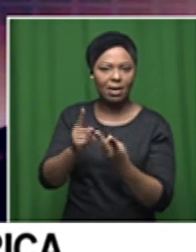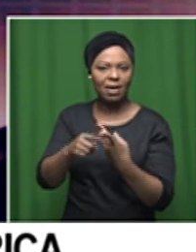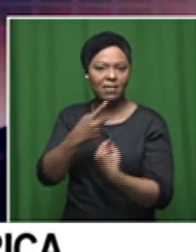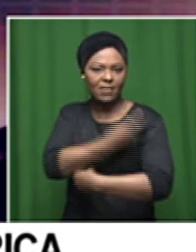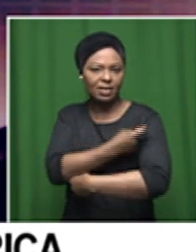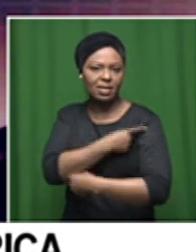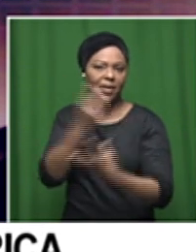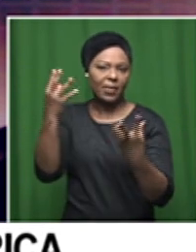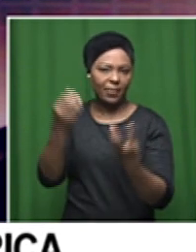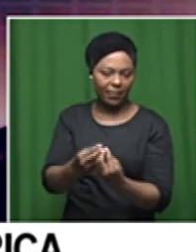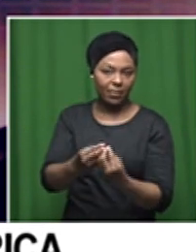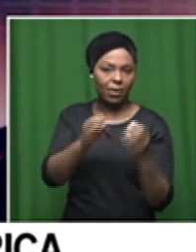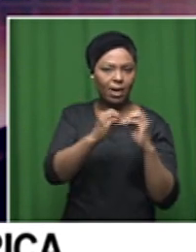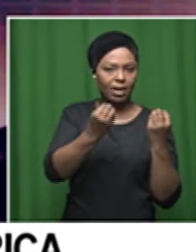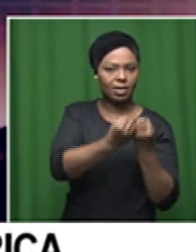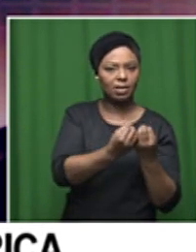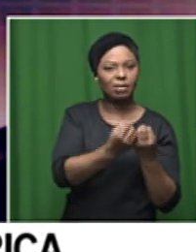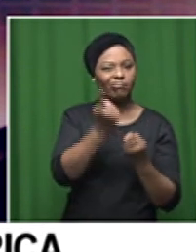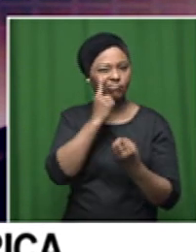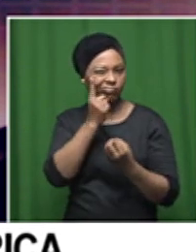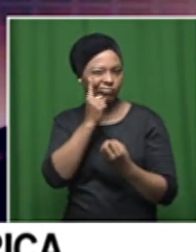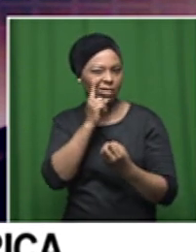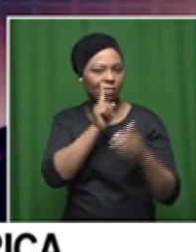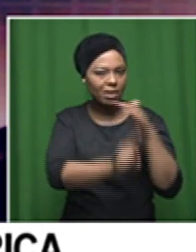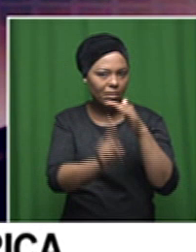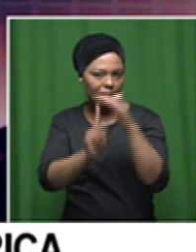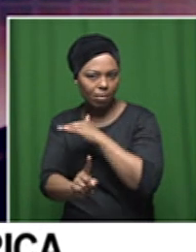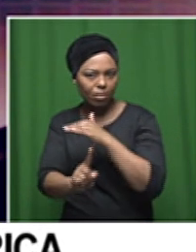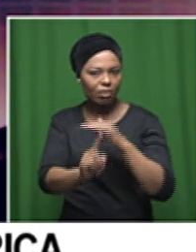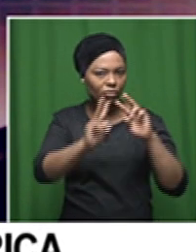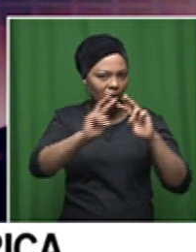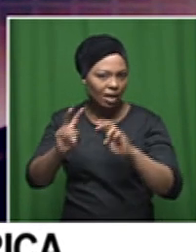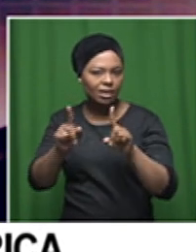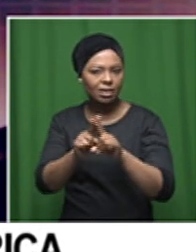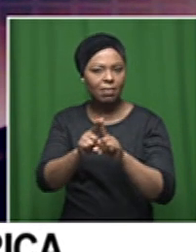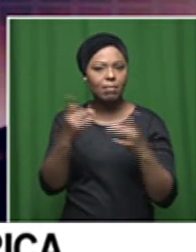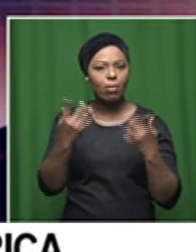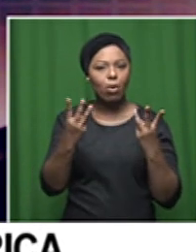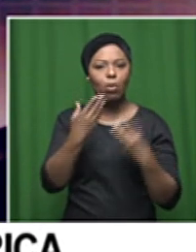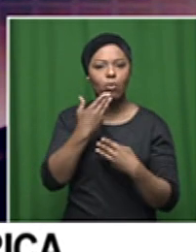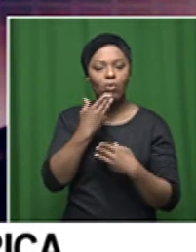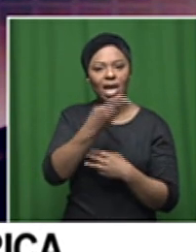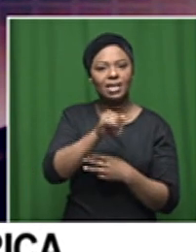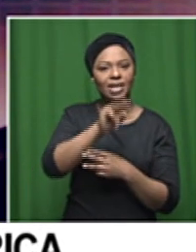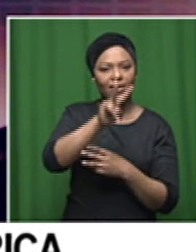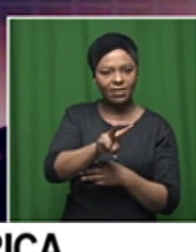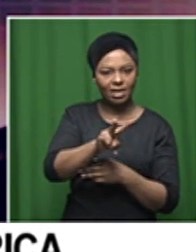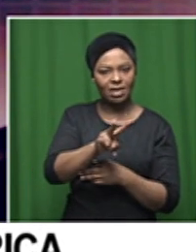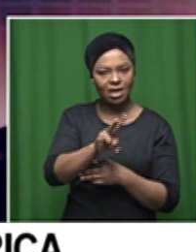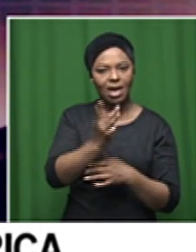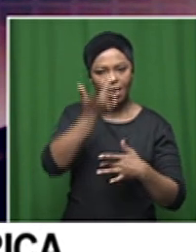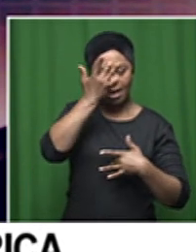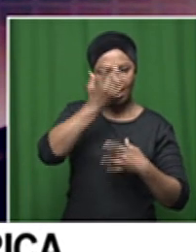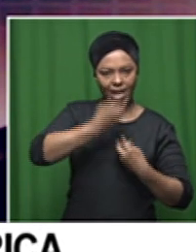organization uses a system of community-led monitoring that has been developed by people living with HIV and activists to hold the South African government and